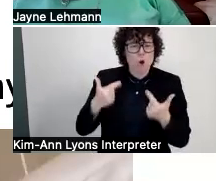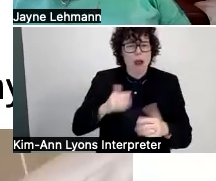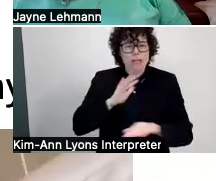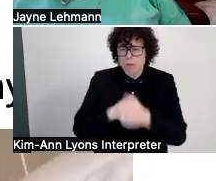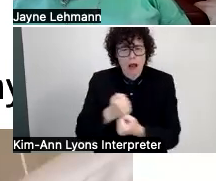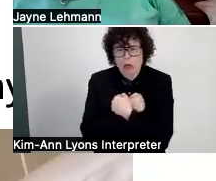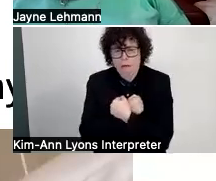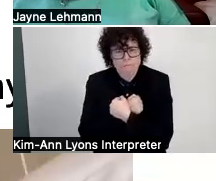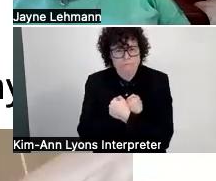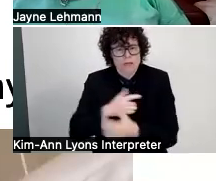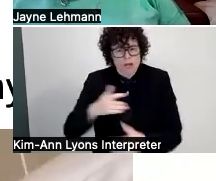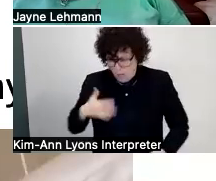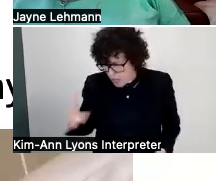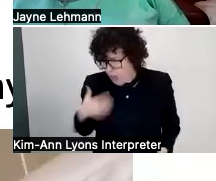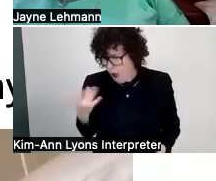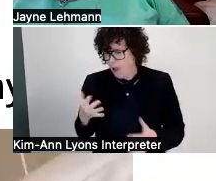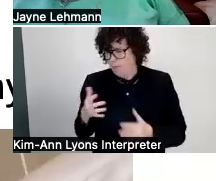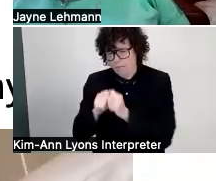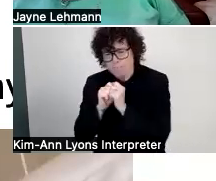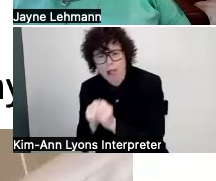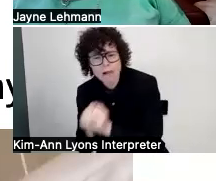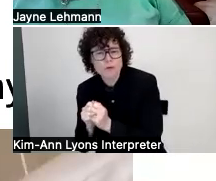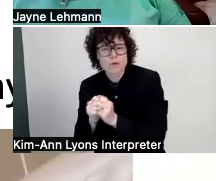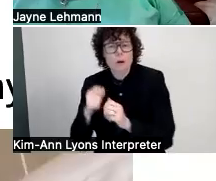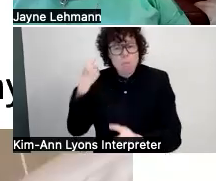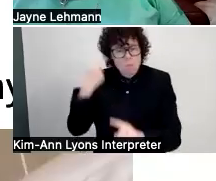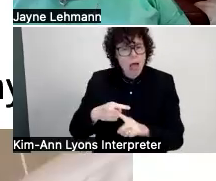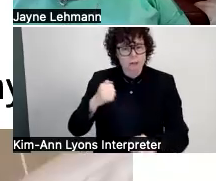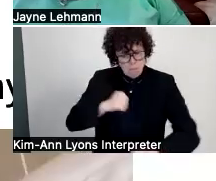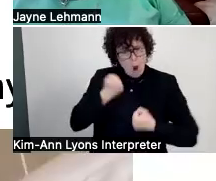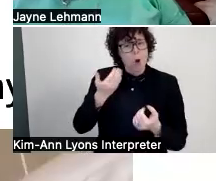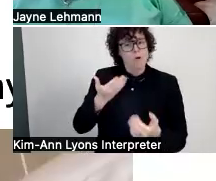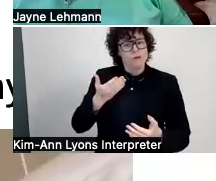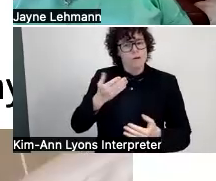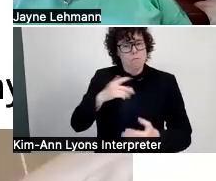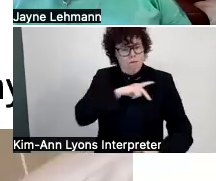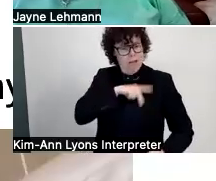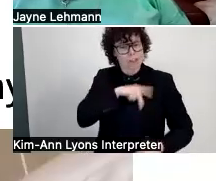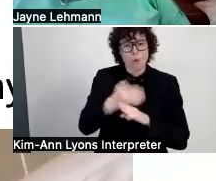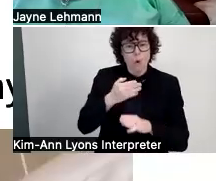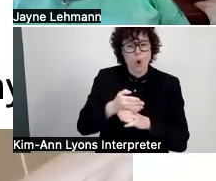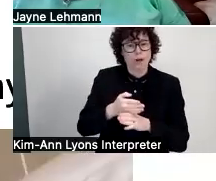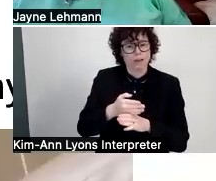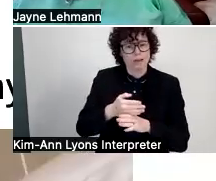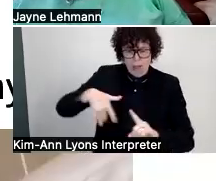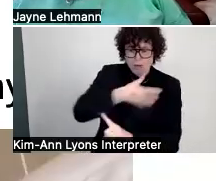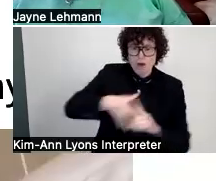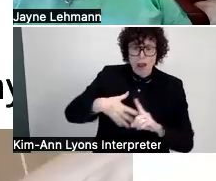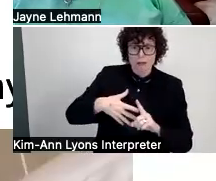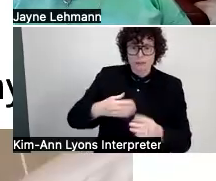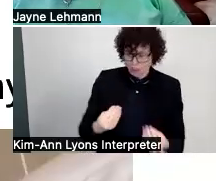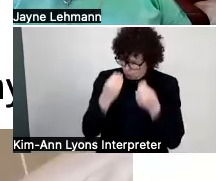love and being a good health professional. And it's almost like she's still here with